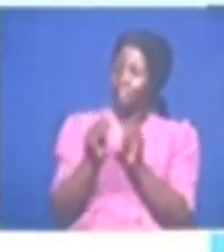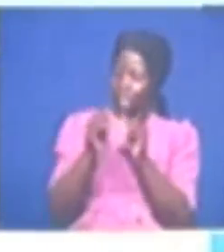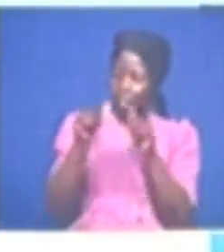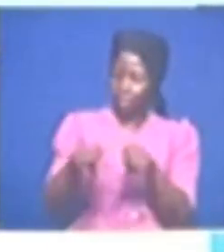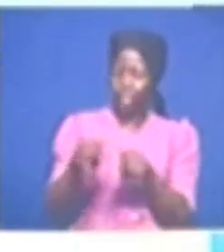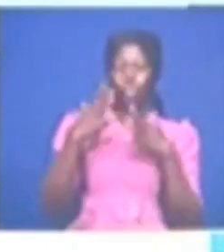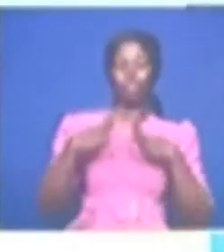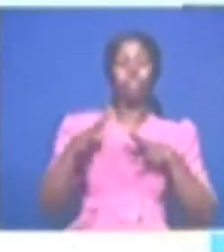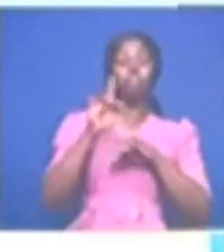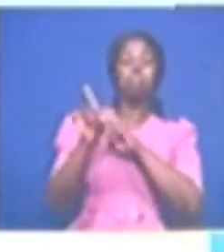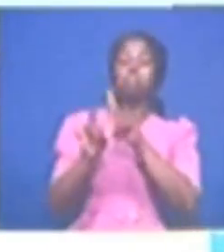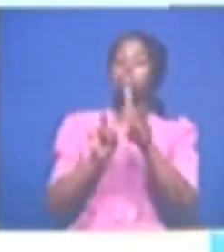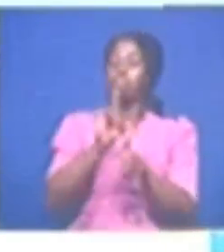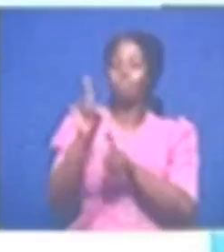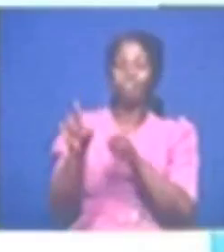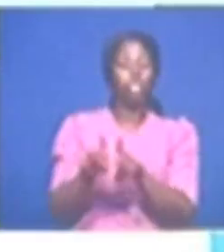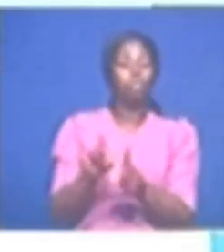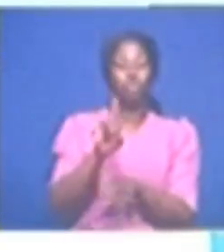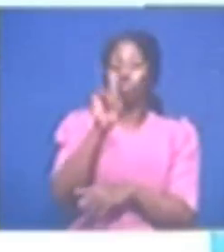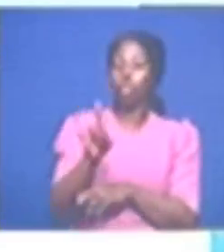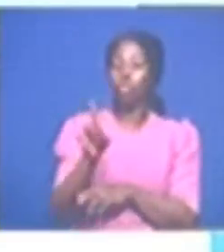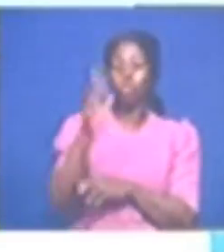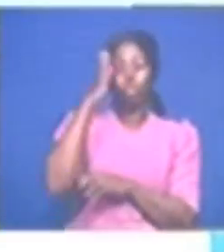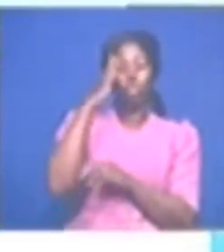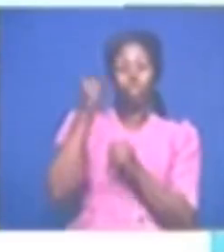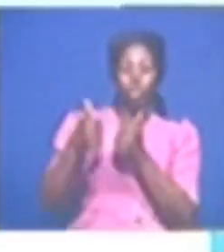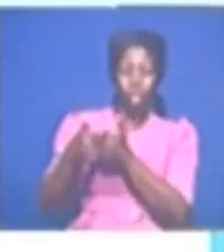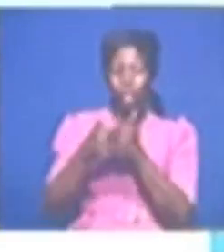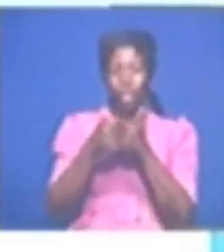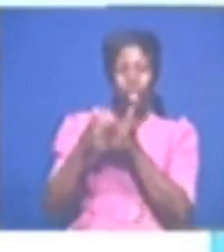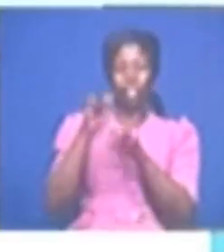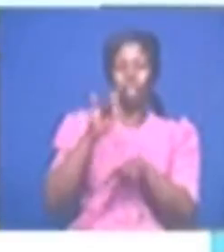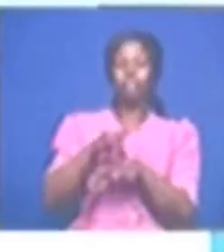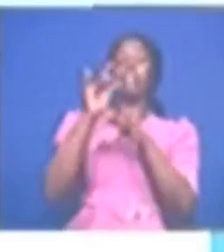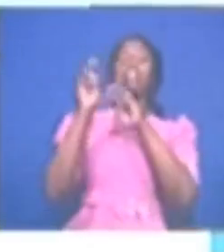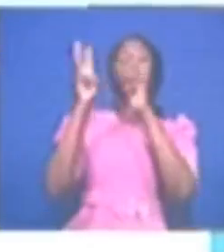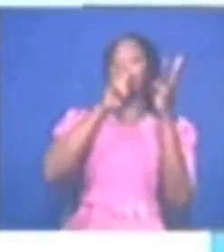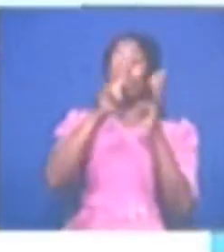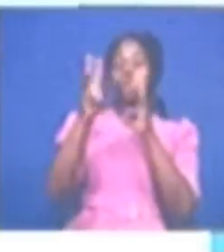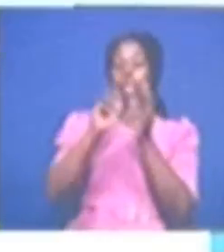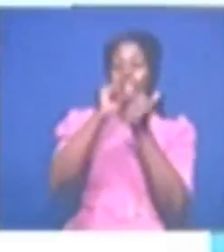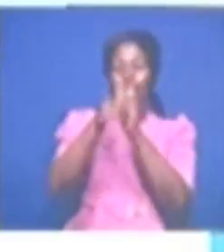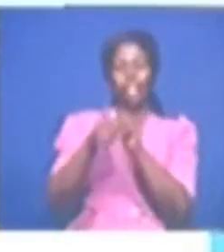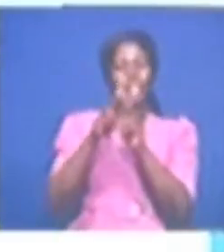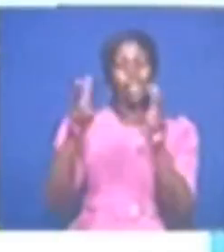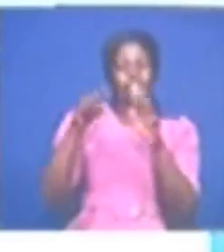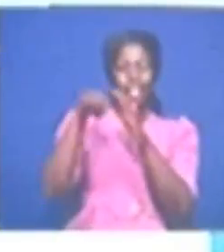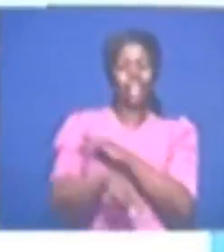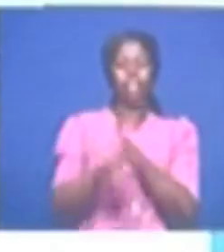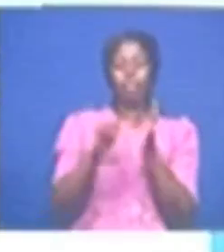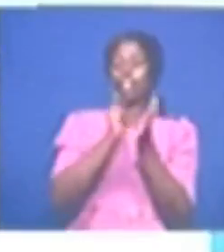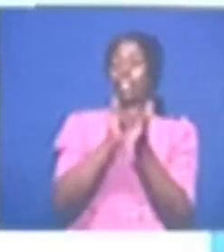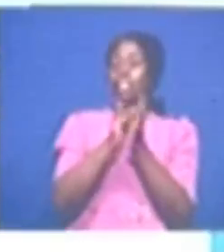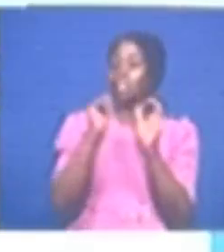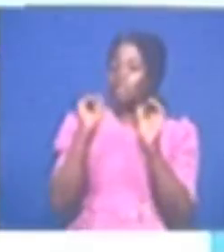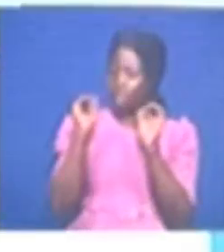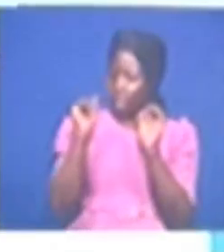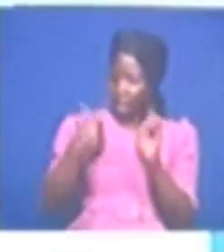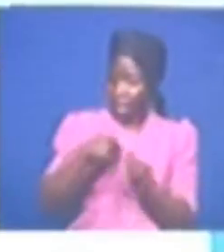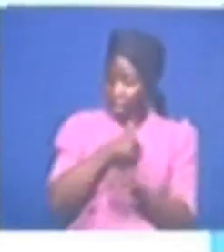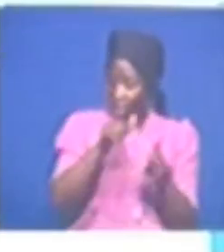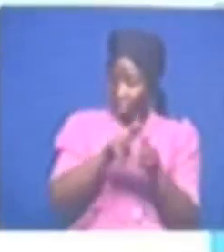The challenge and the impacts of climate change are so intense that we can, as a country,